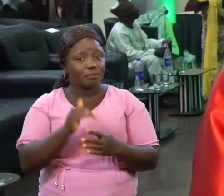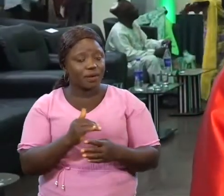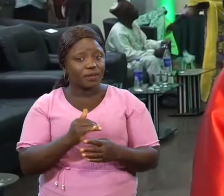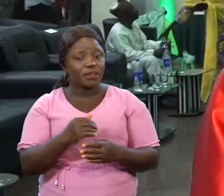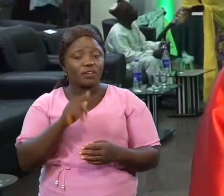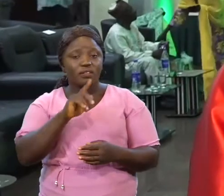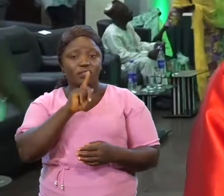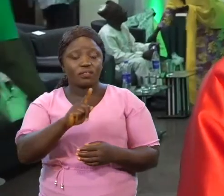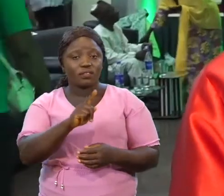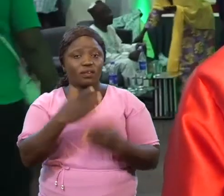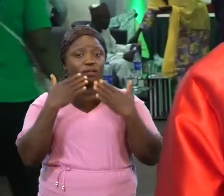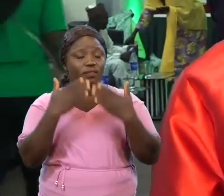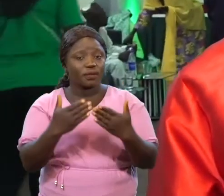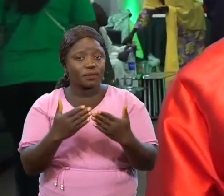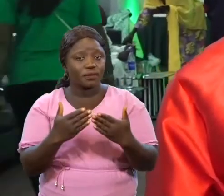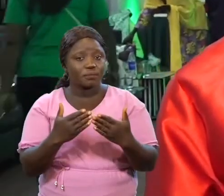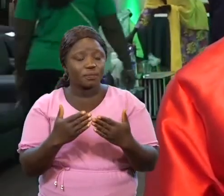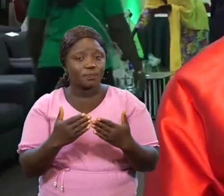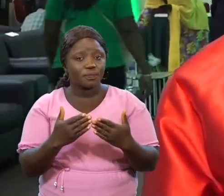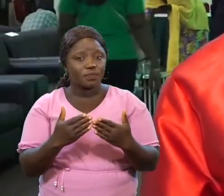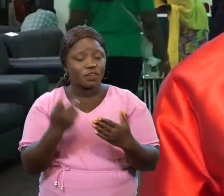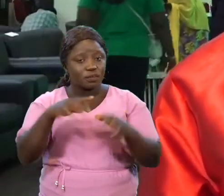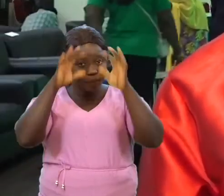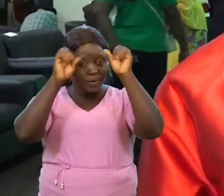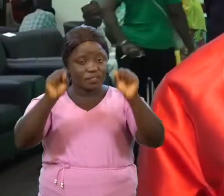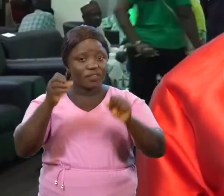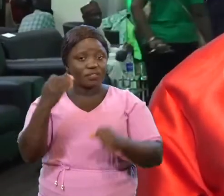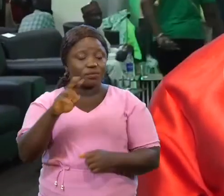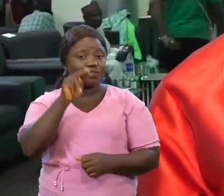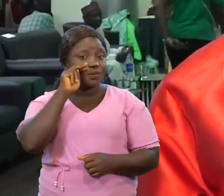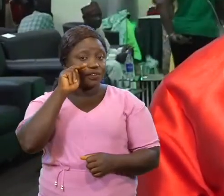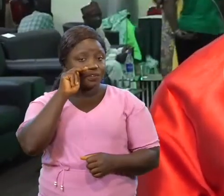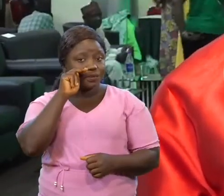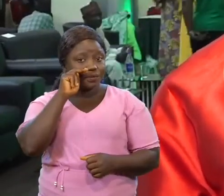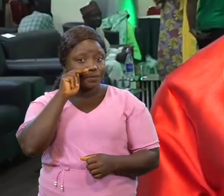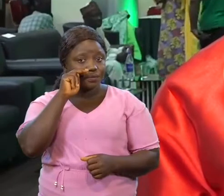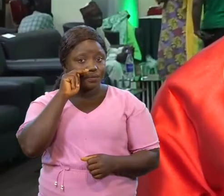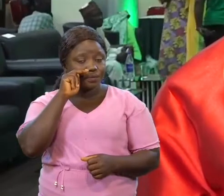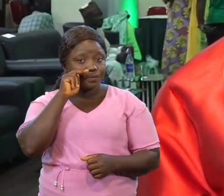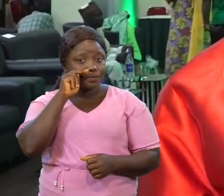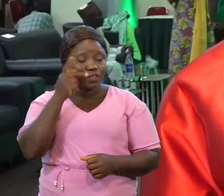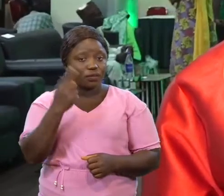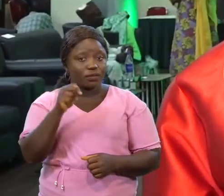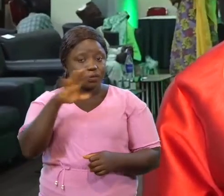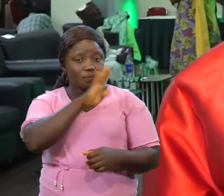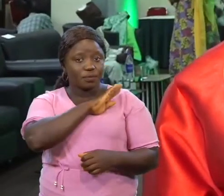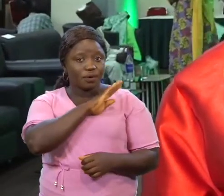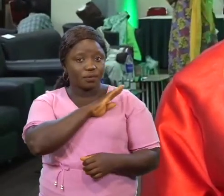by sincerely thanking the President of the Federal Republic of Nigeria,